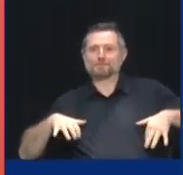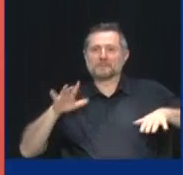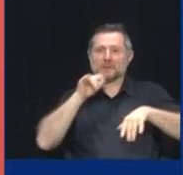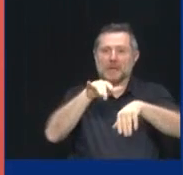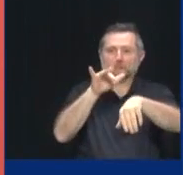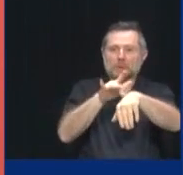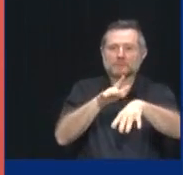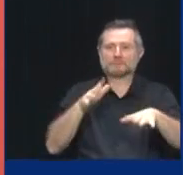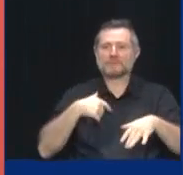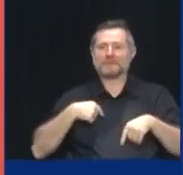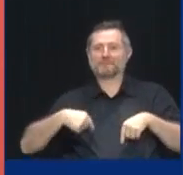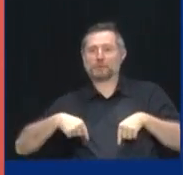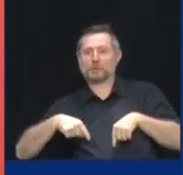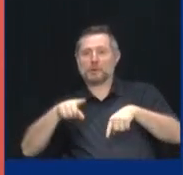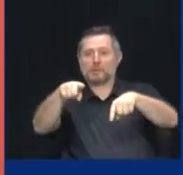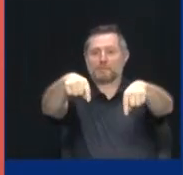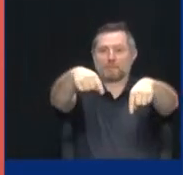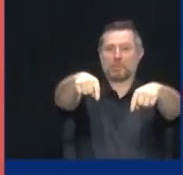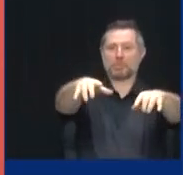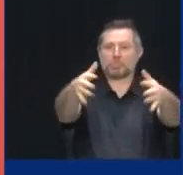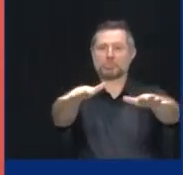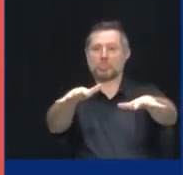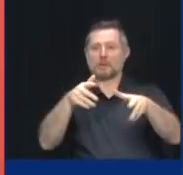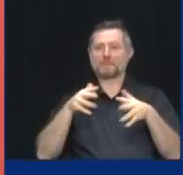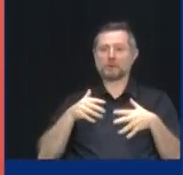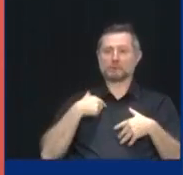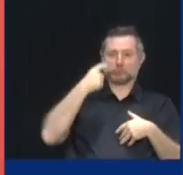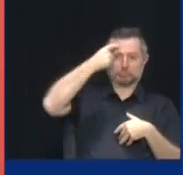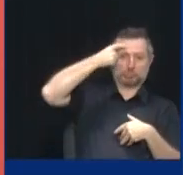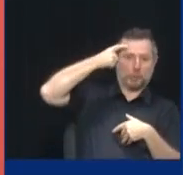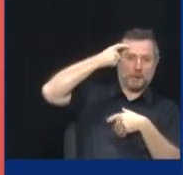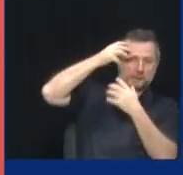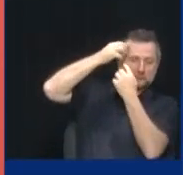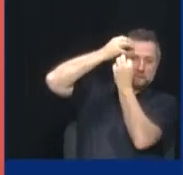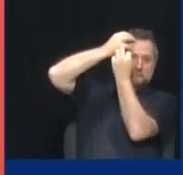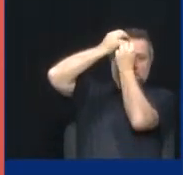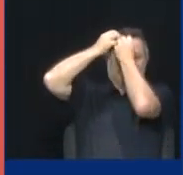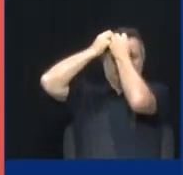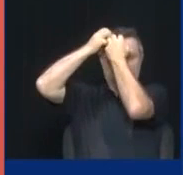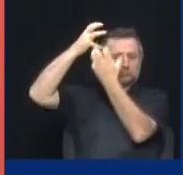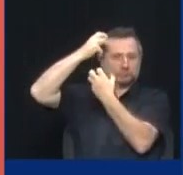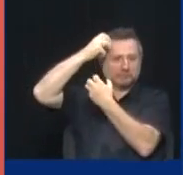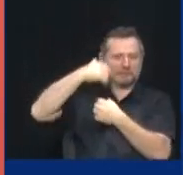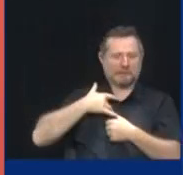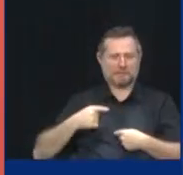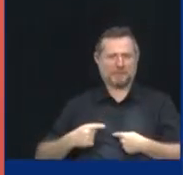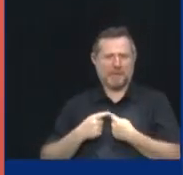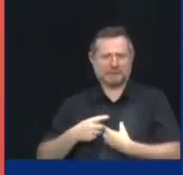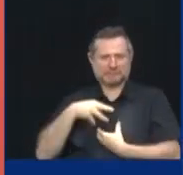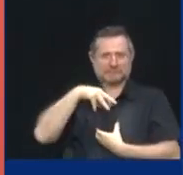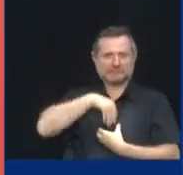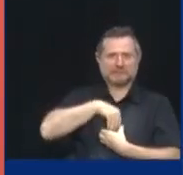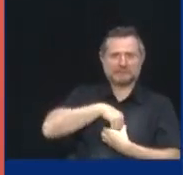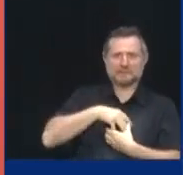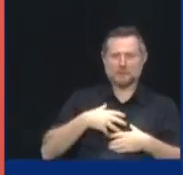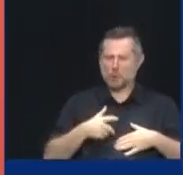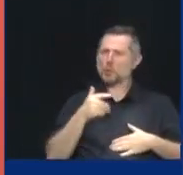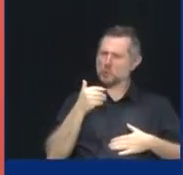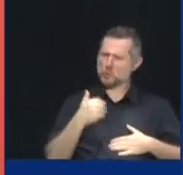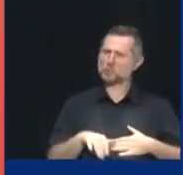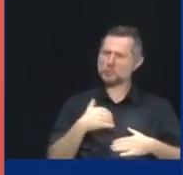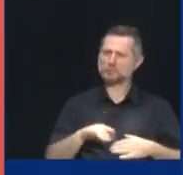another. And the trauma it did, the pain it caused, I think it's going to be a long time before we